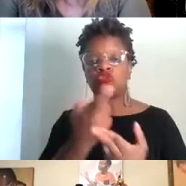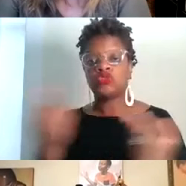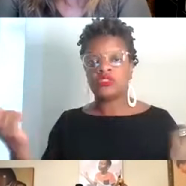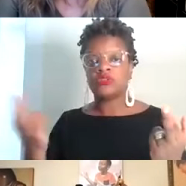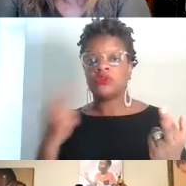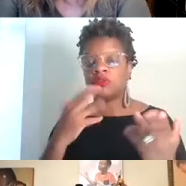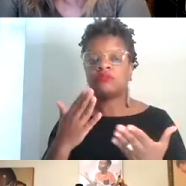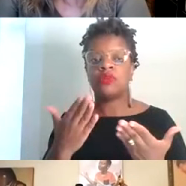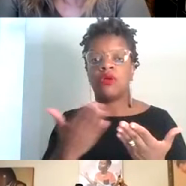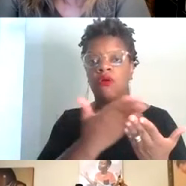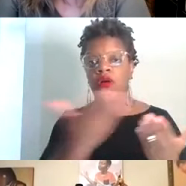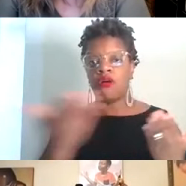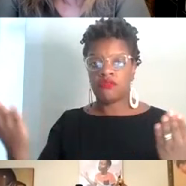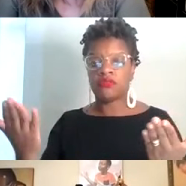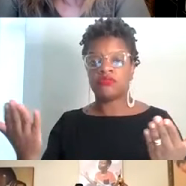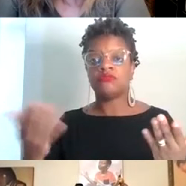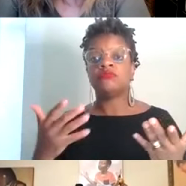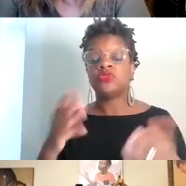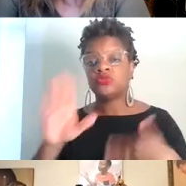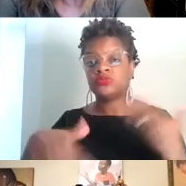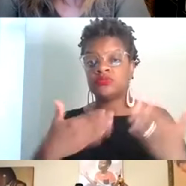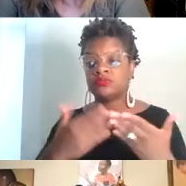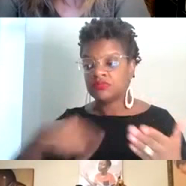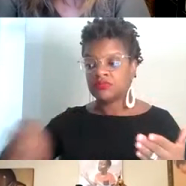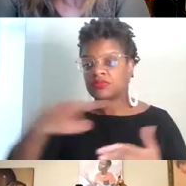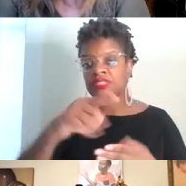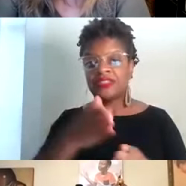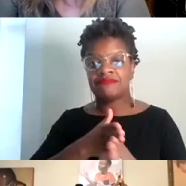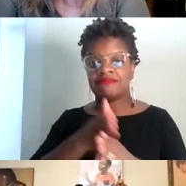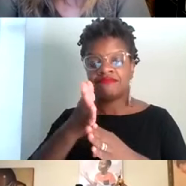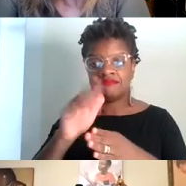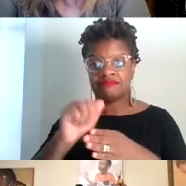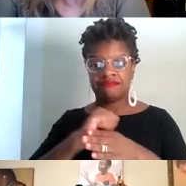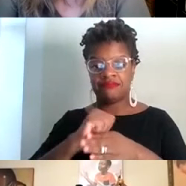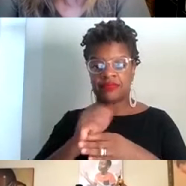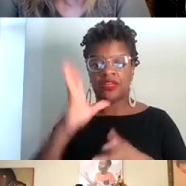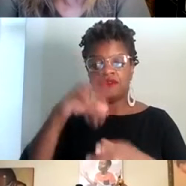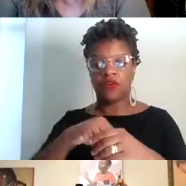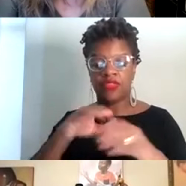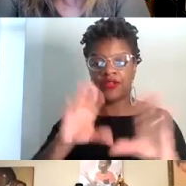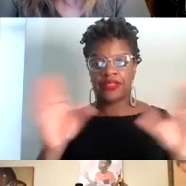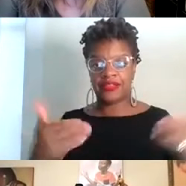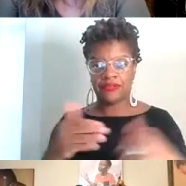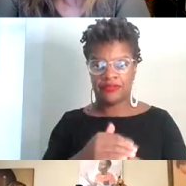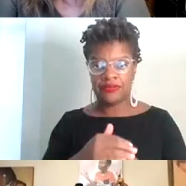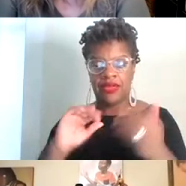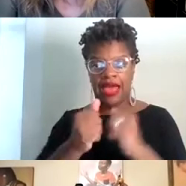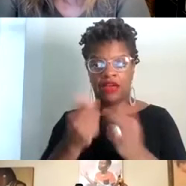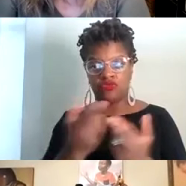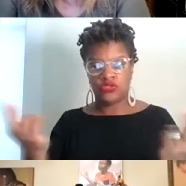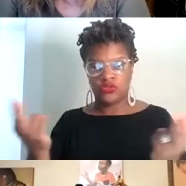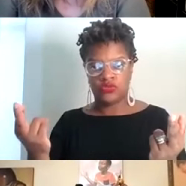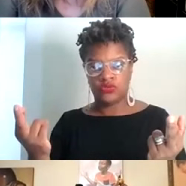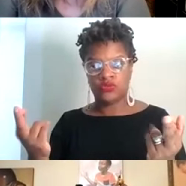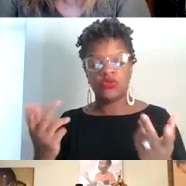way to educators who are looking to advance this in their classroom. And so how do we leverage those resources,